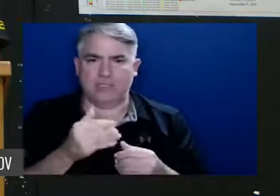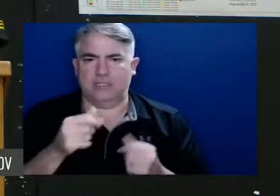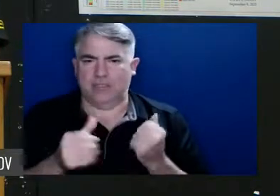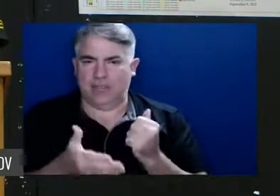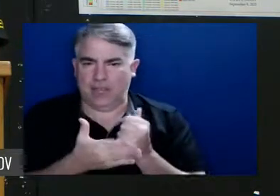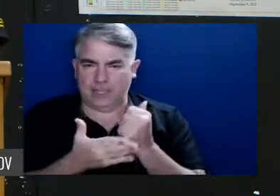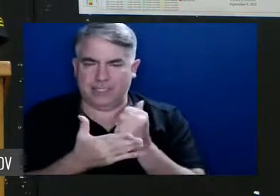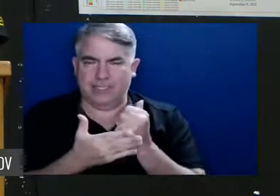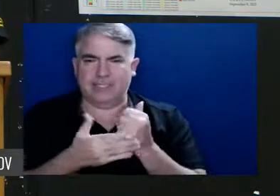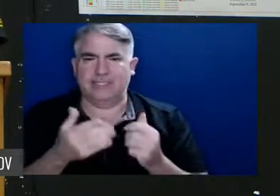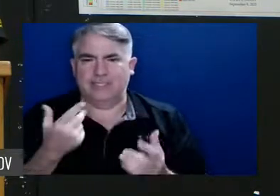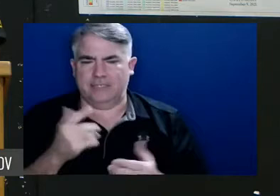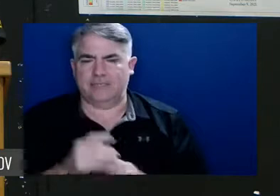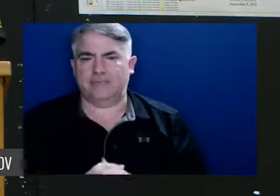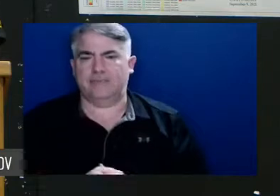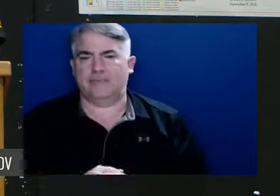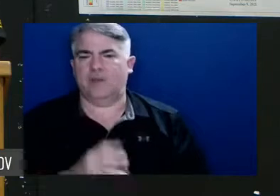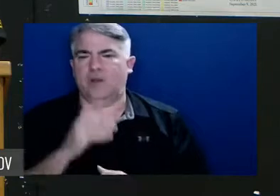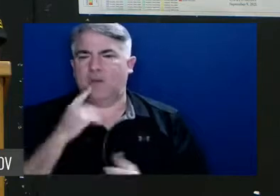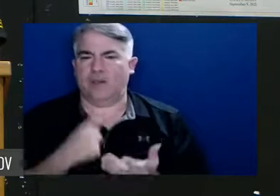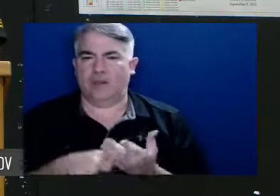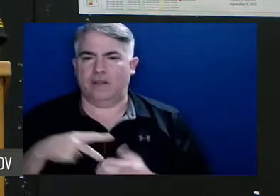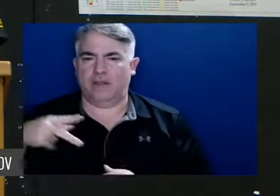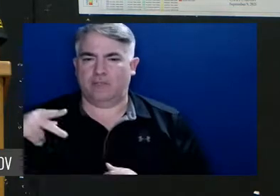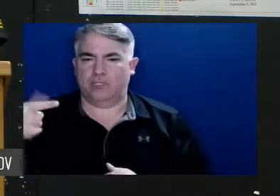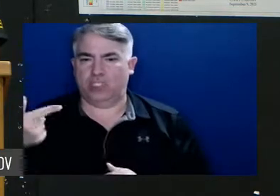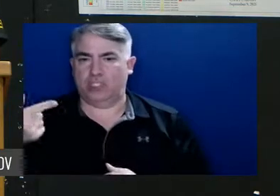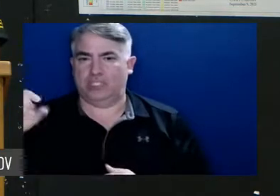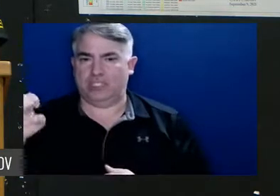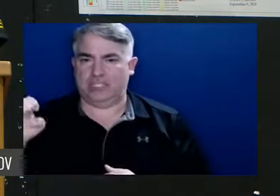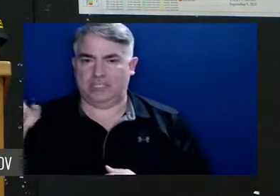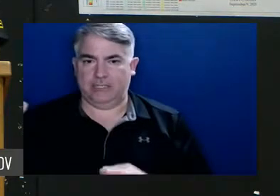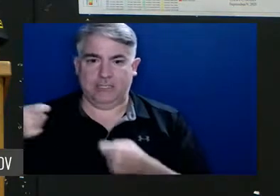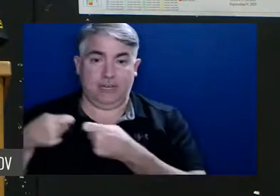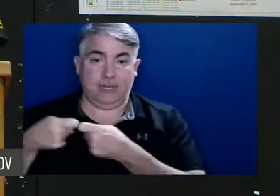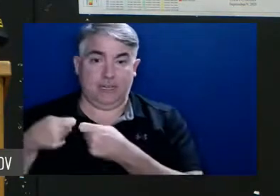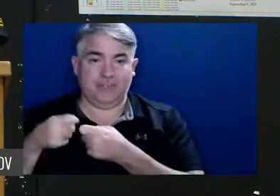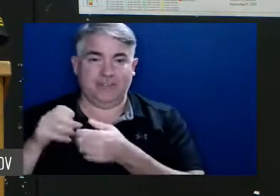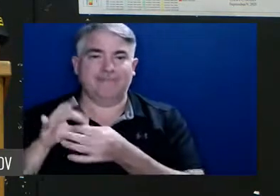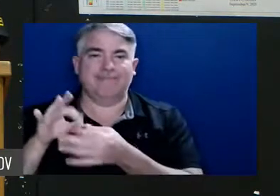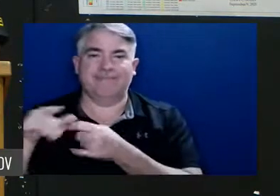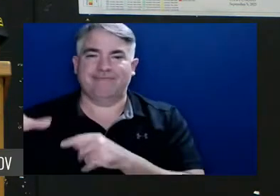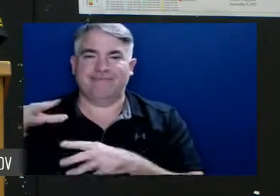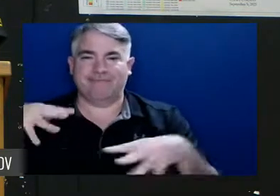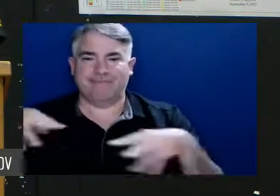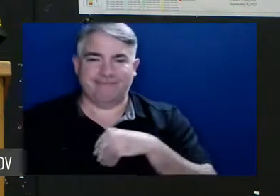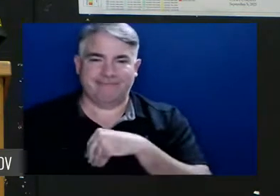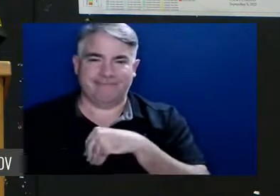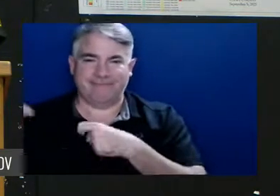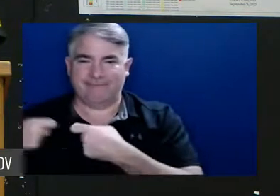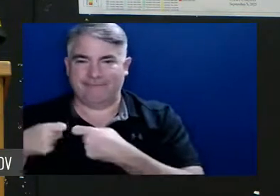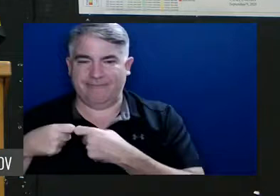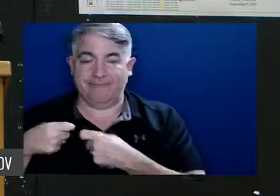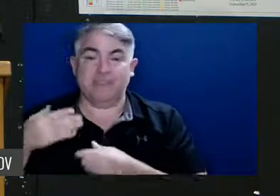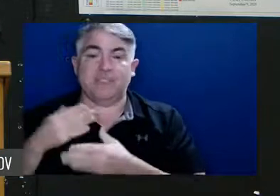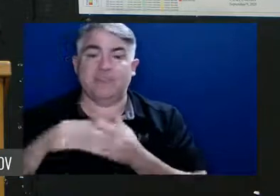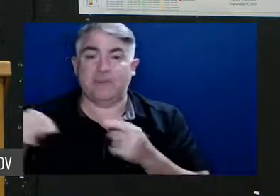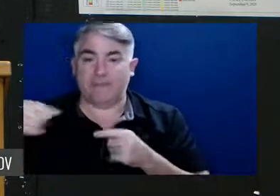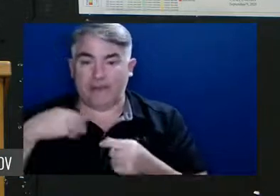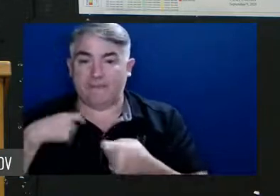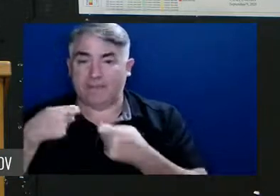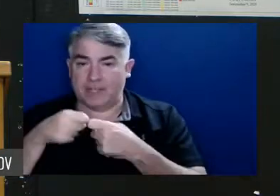outage real quick around the Lake Almanor Basin. Chester still has power right now. I'm told that's because they're on generator